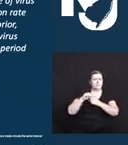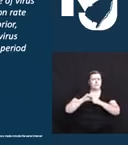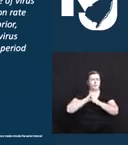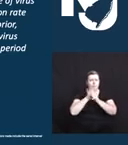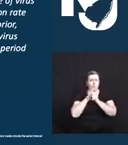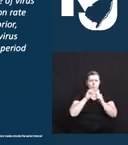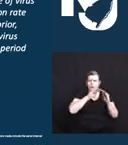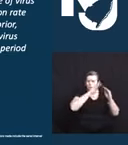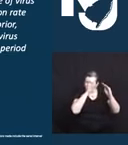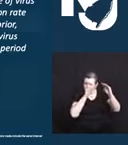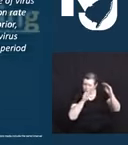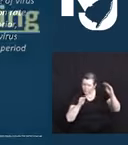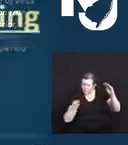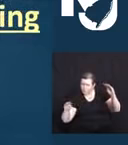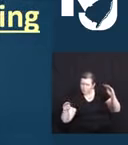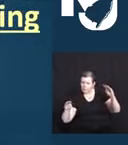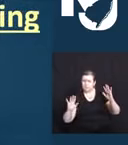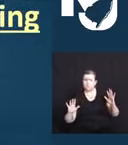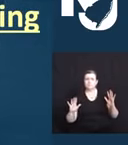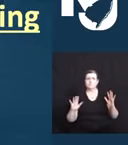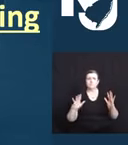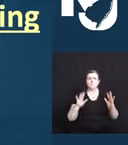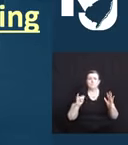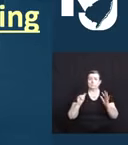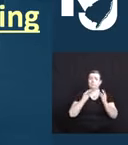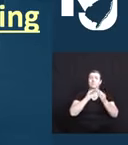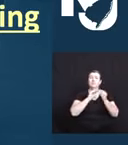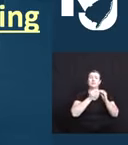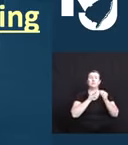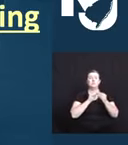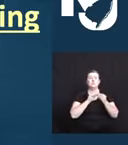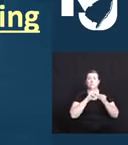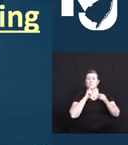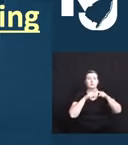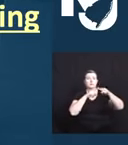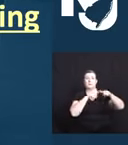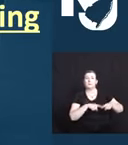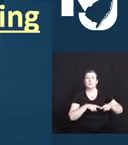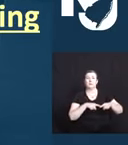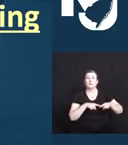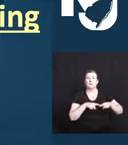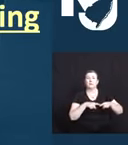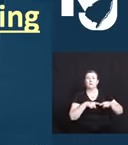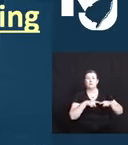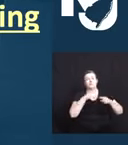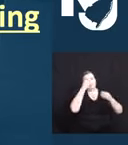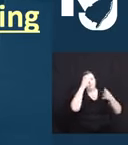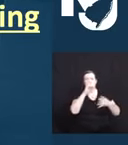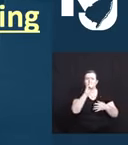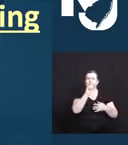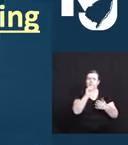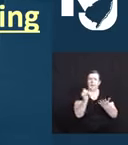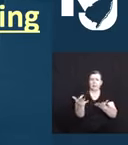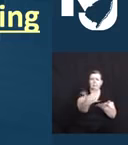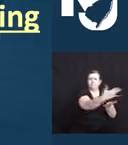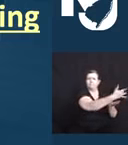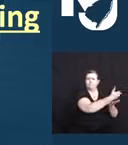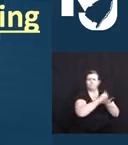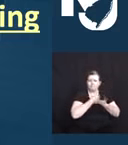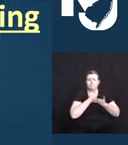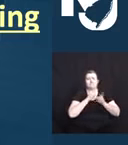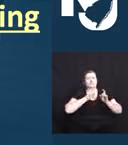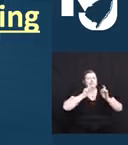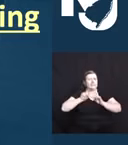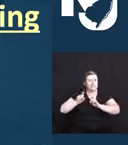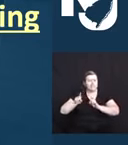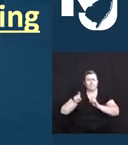it. Both of these metrics, however, also rely on data, and we get data from testing. So I encourage everyone